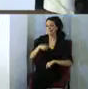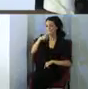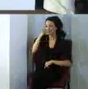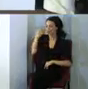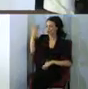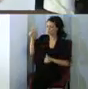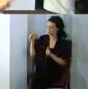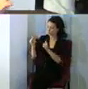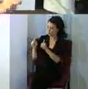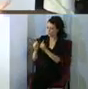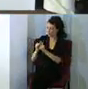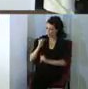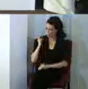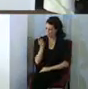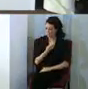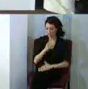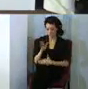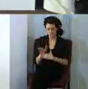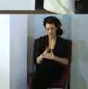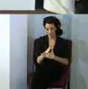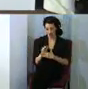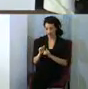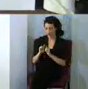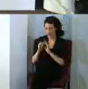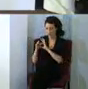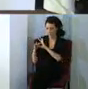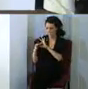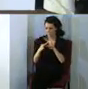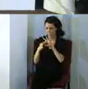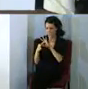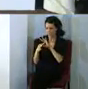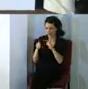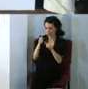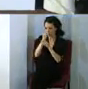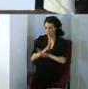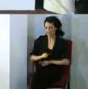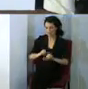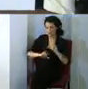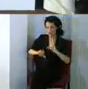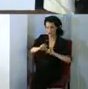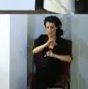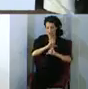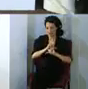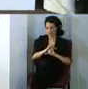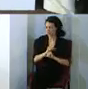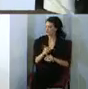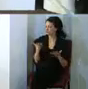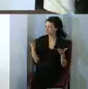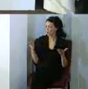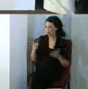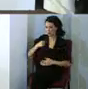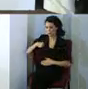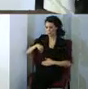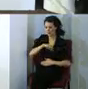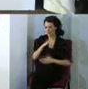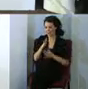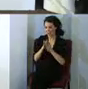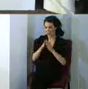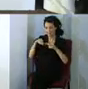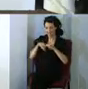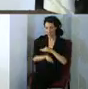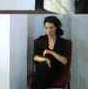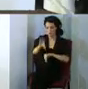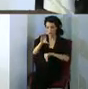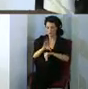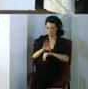us enables us to share in community and to be blessed one with the other. And so we ask, God, that as we come into this house of worship, as we have sung, as